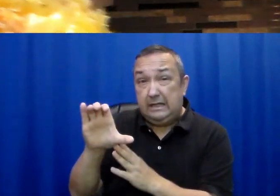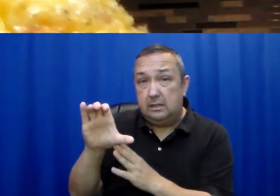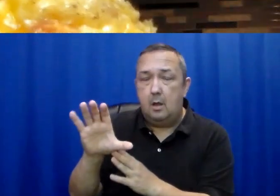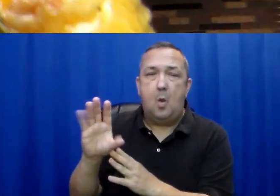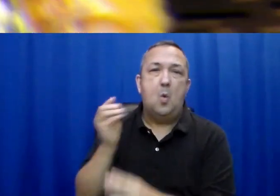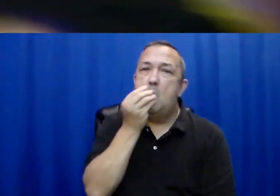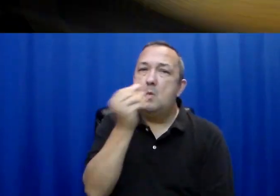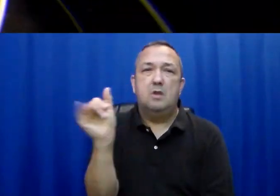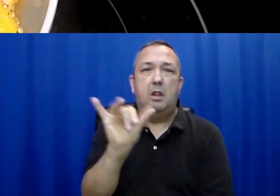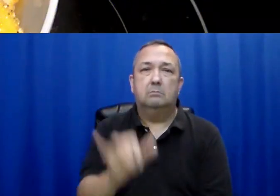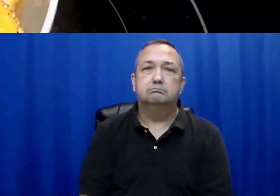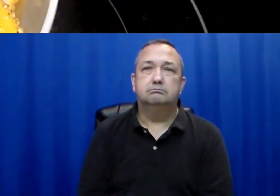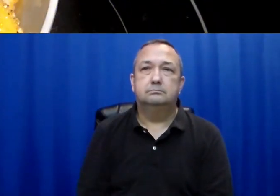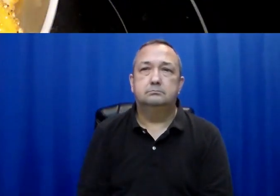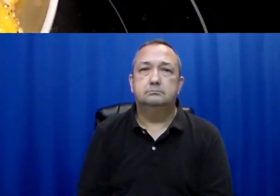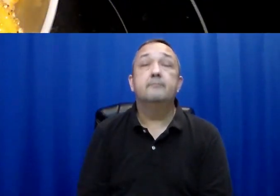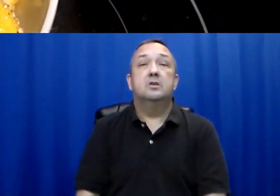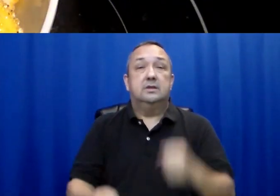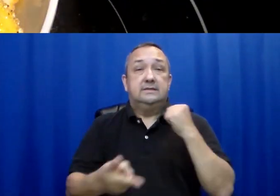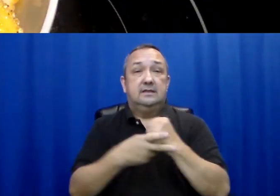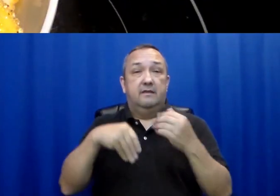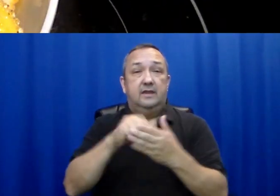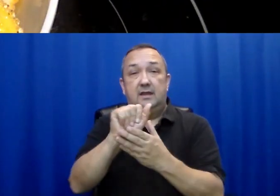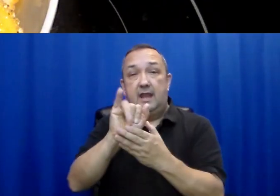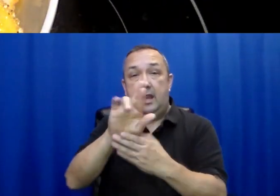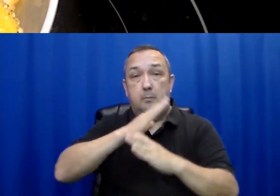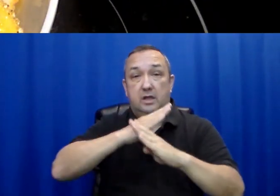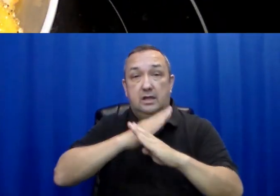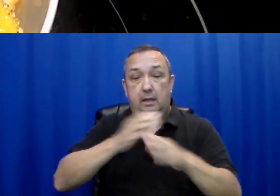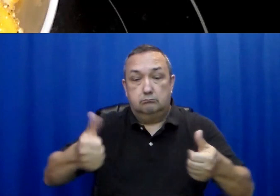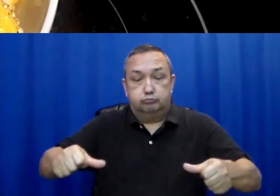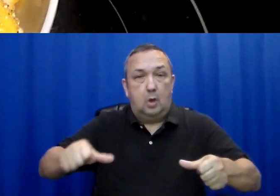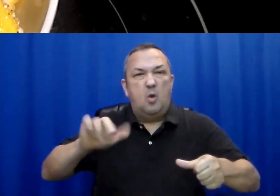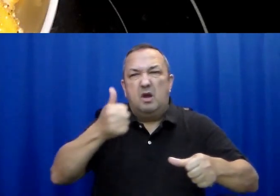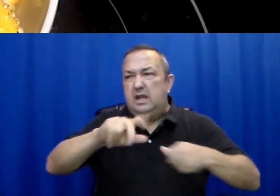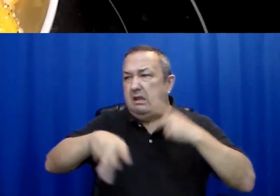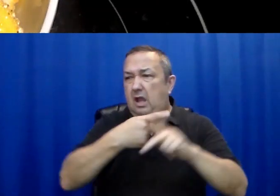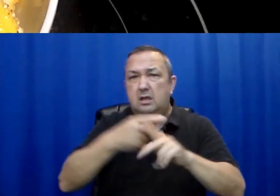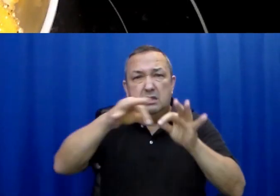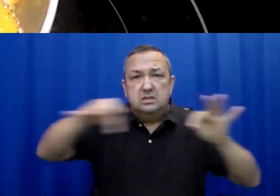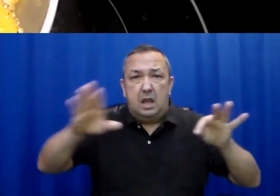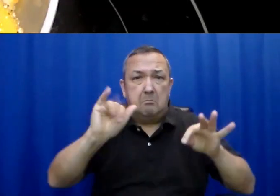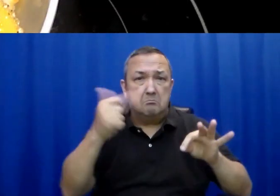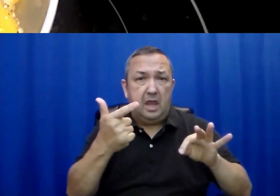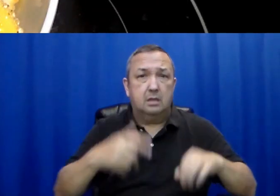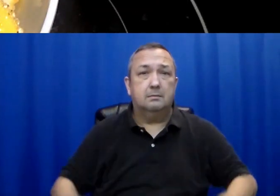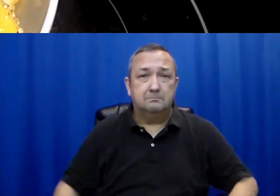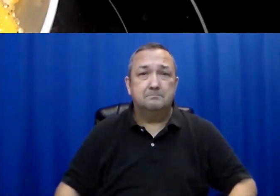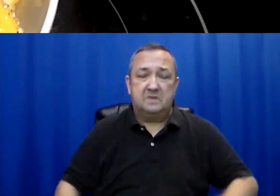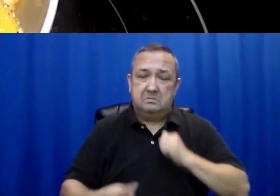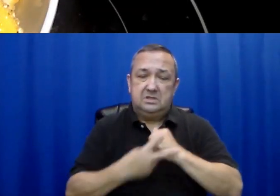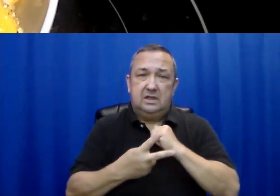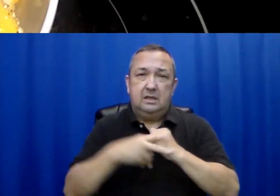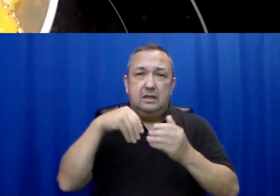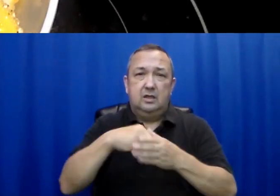and they're just like new. You can store them in an airtight container like this or any kind of, even a Ziploc bag. They will store